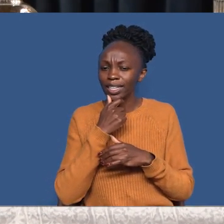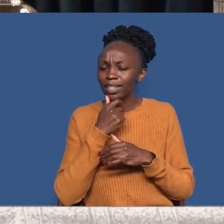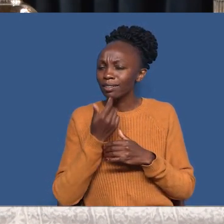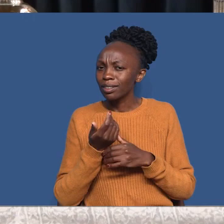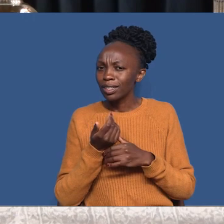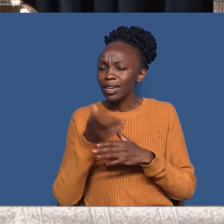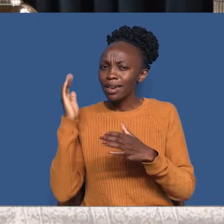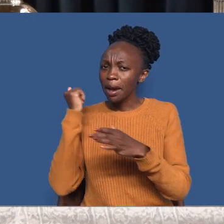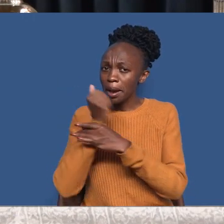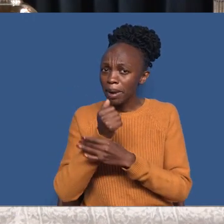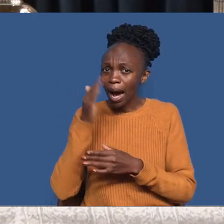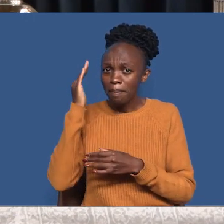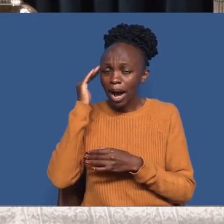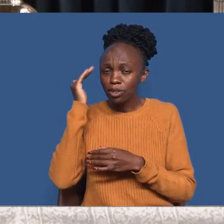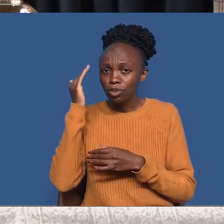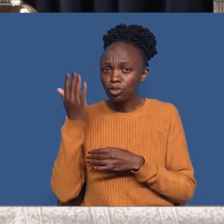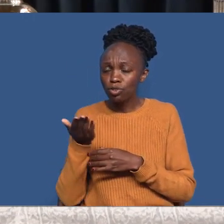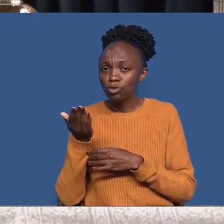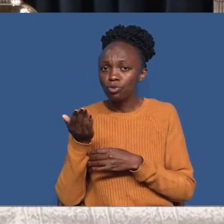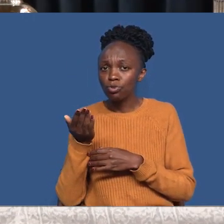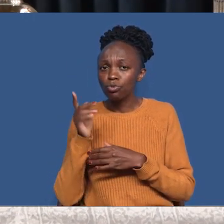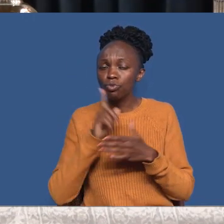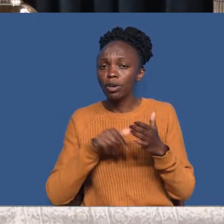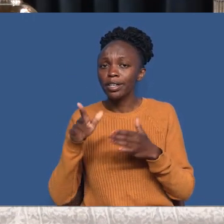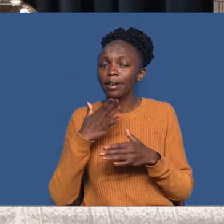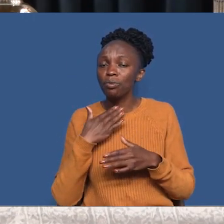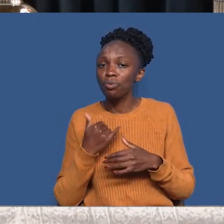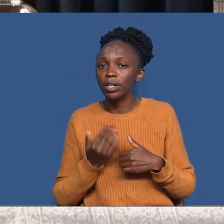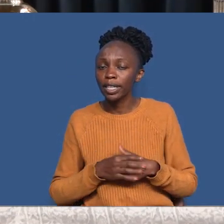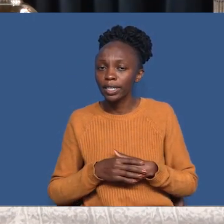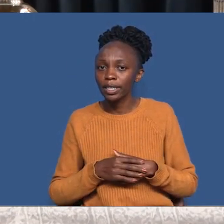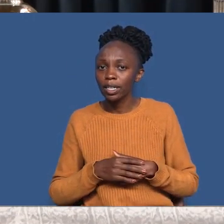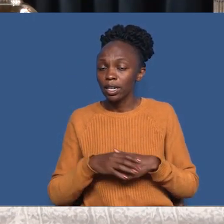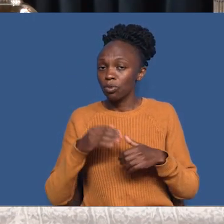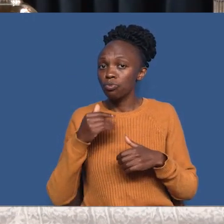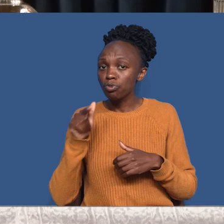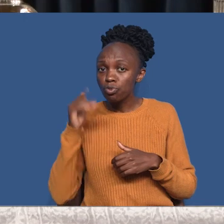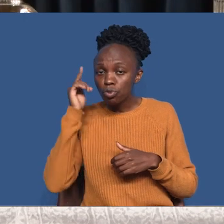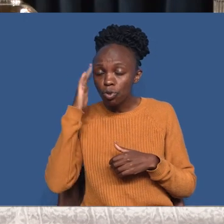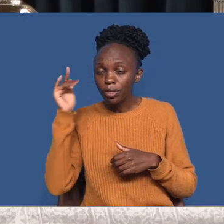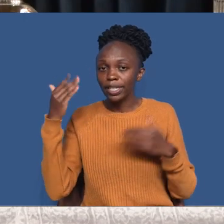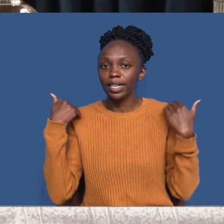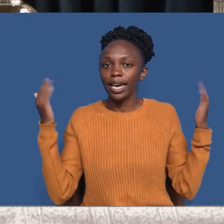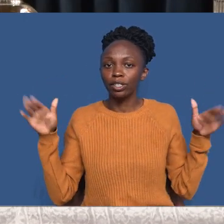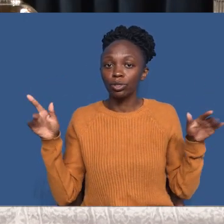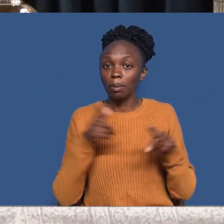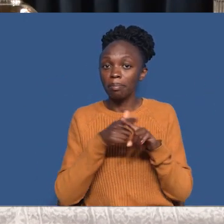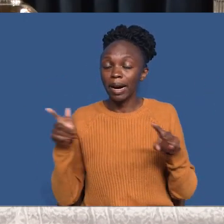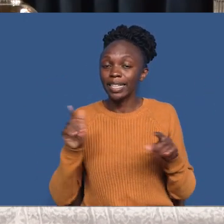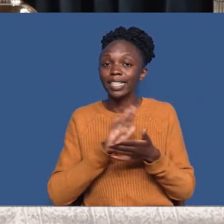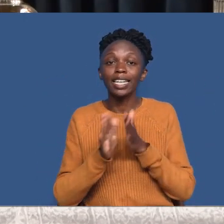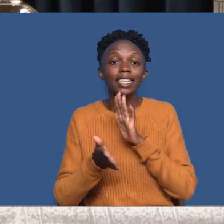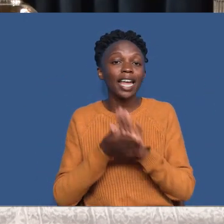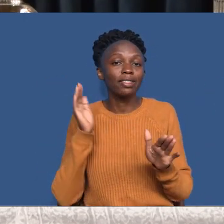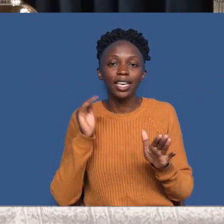Abraham know they were angels? But there's nothing that shows that